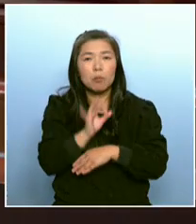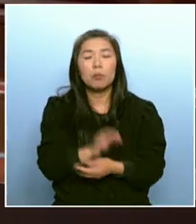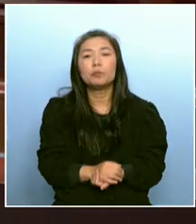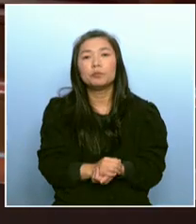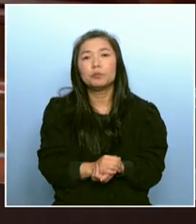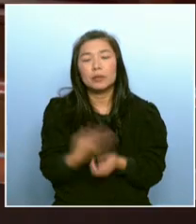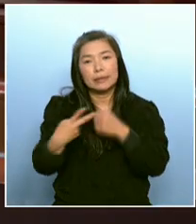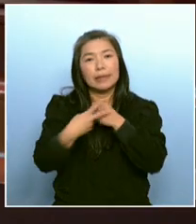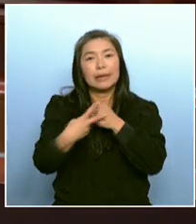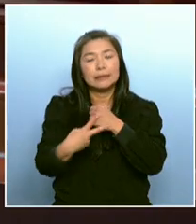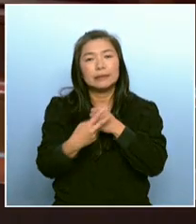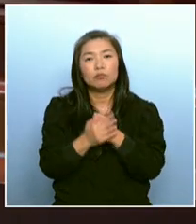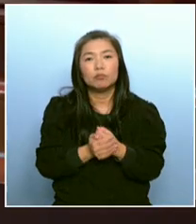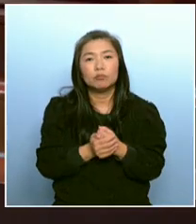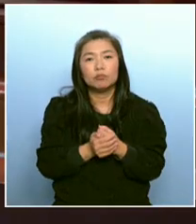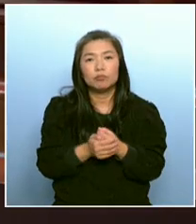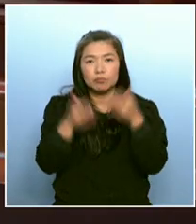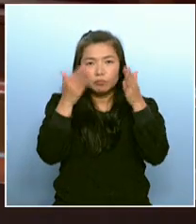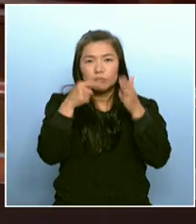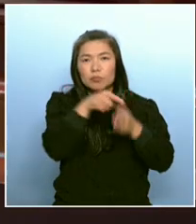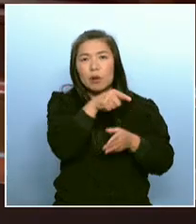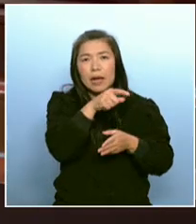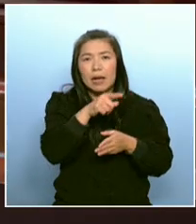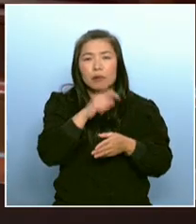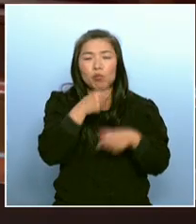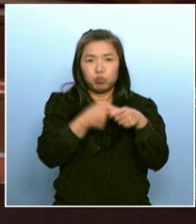the program. So I wonder if there is a similar studies